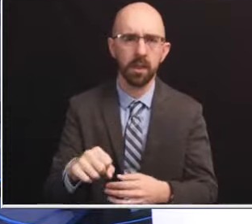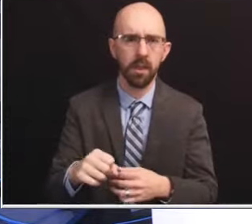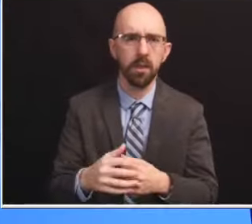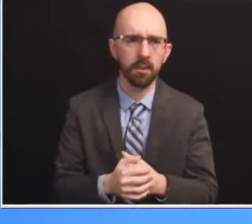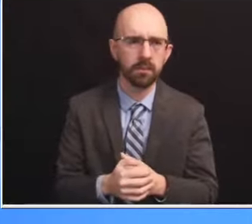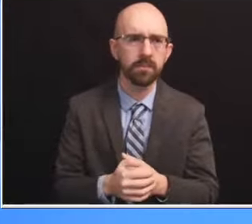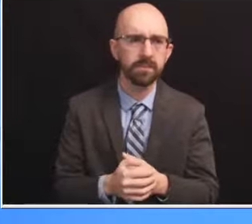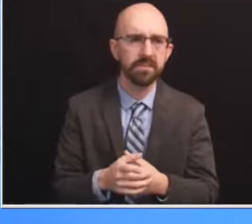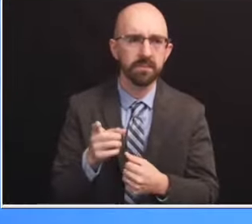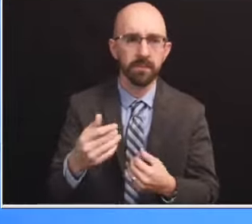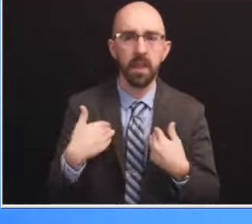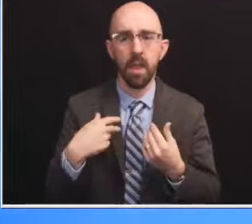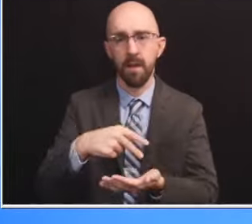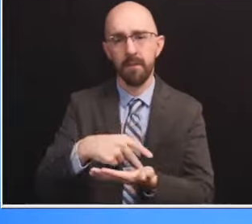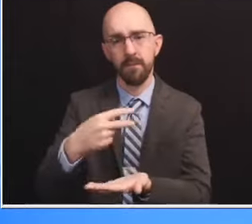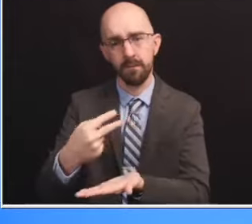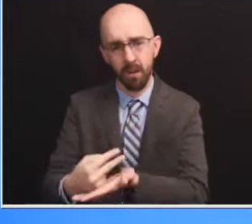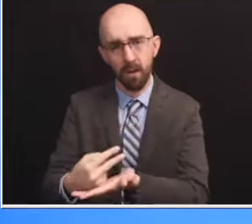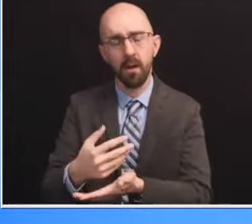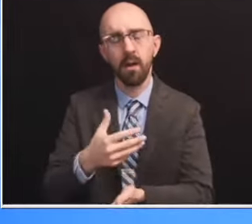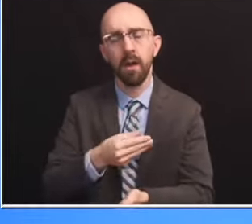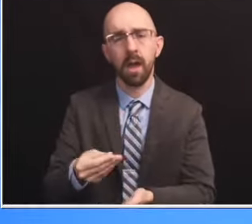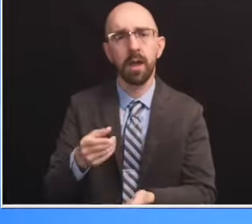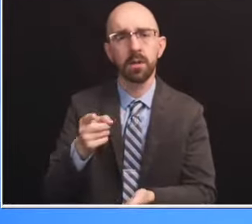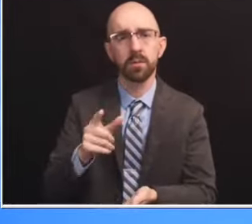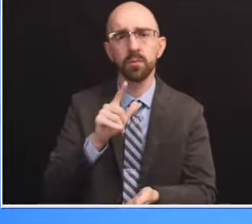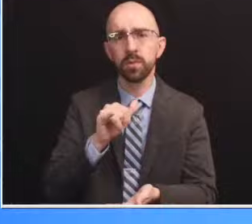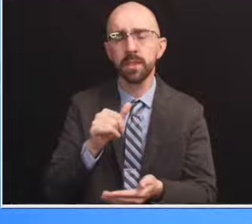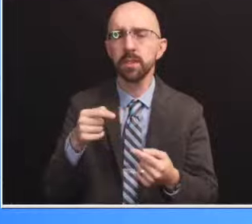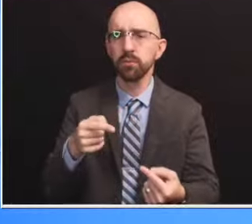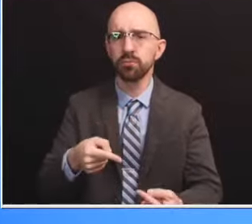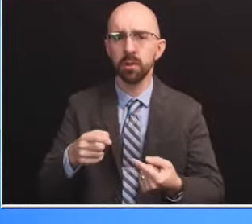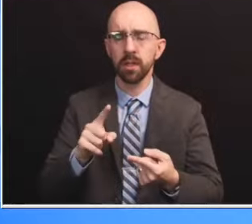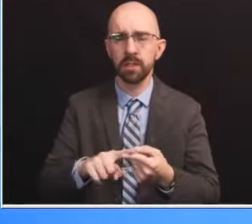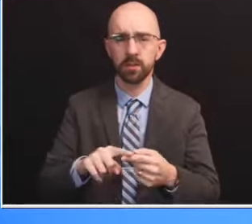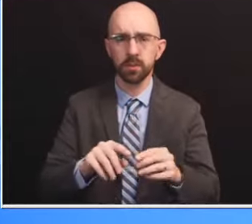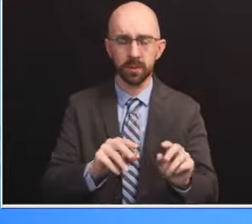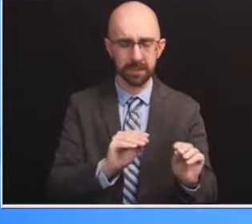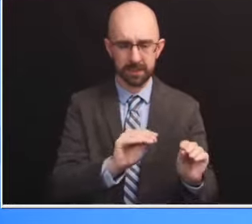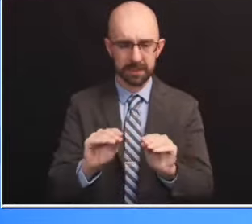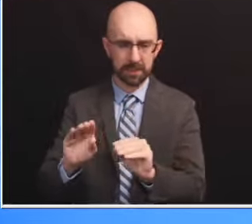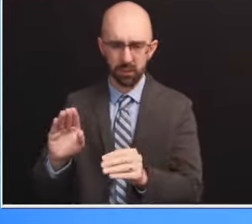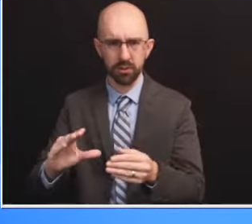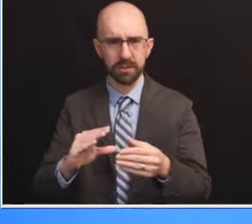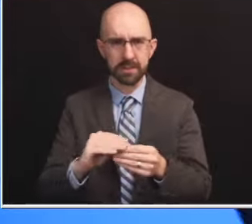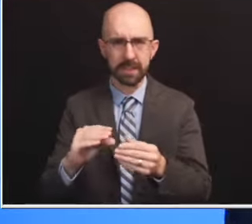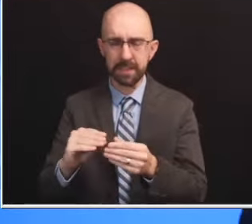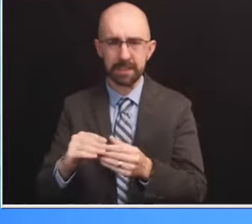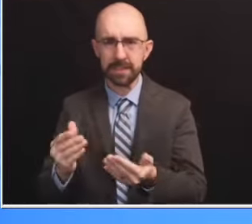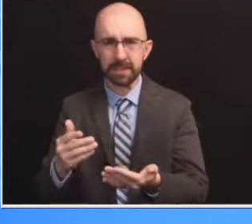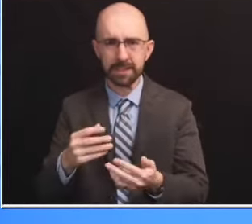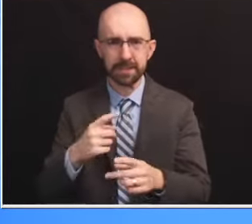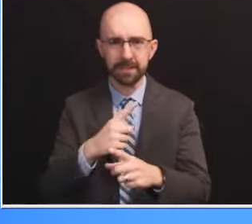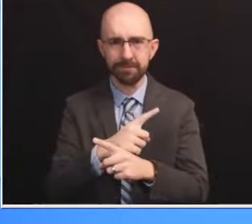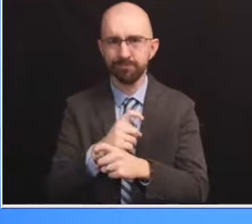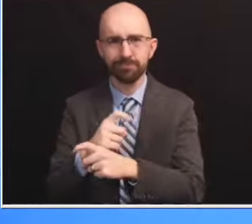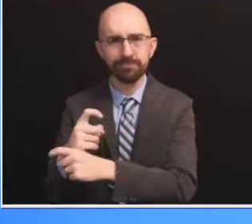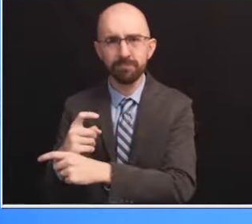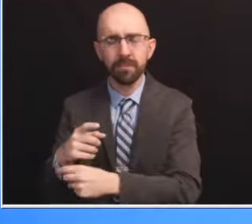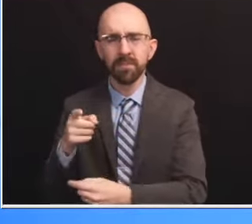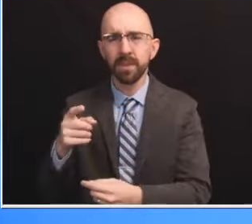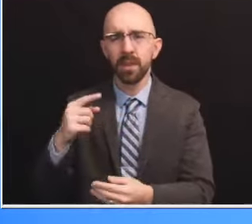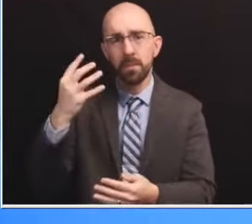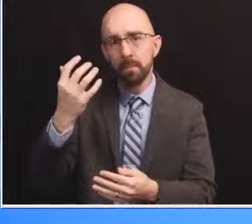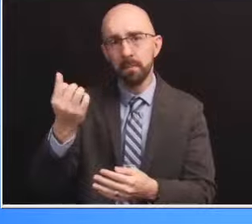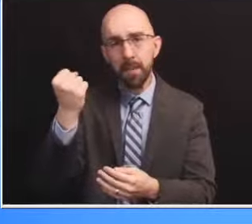had a fall, and she was really struggling to put words together. Her memory took a huge dip,